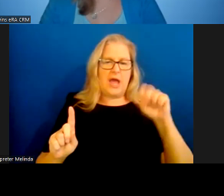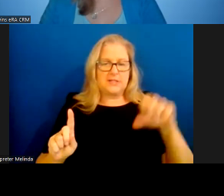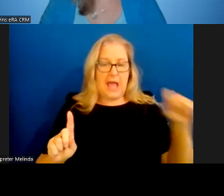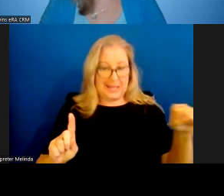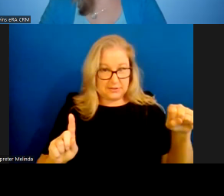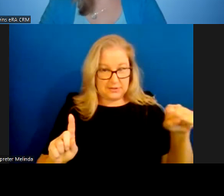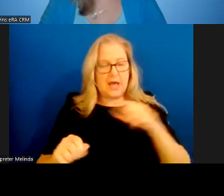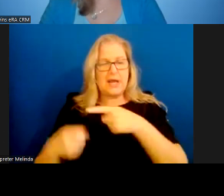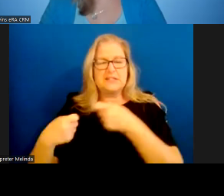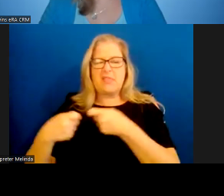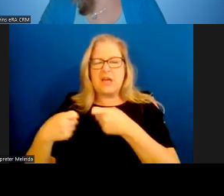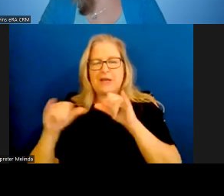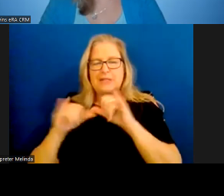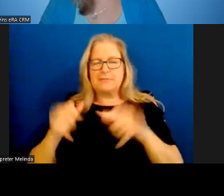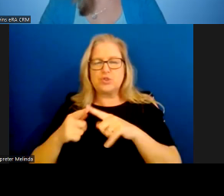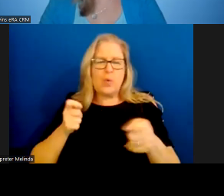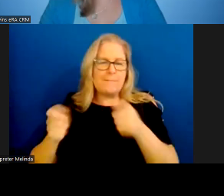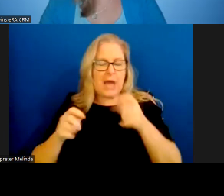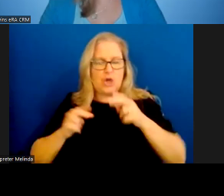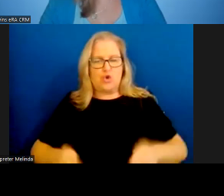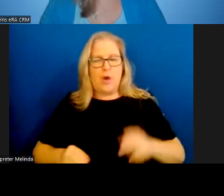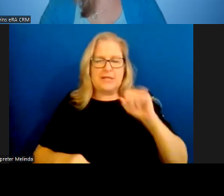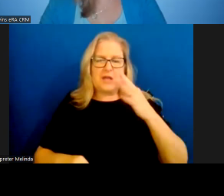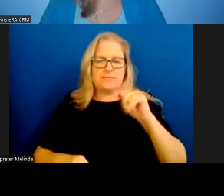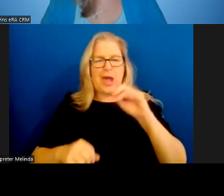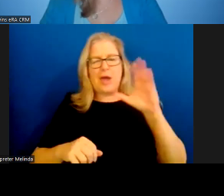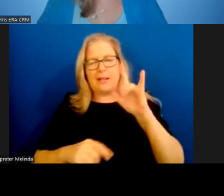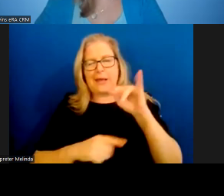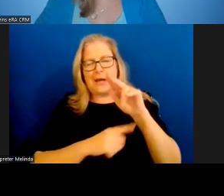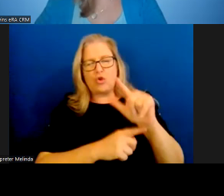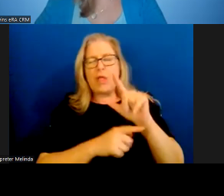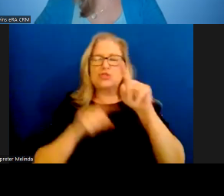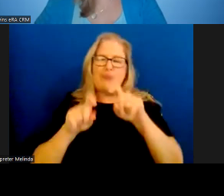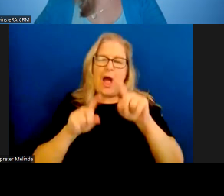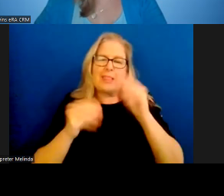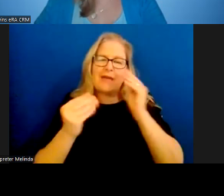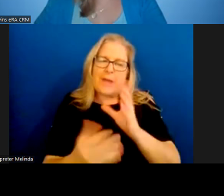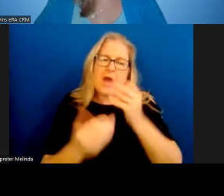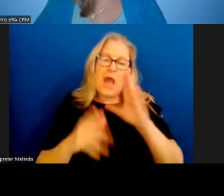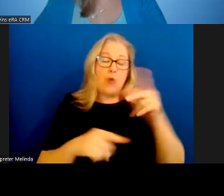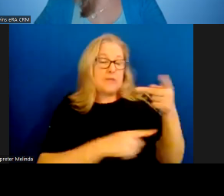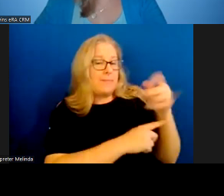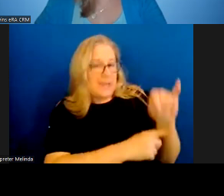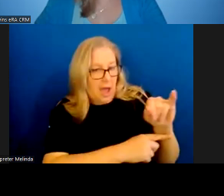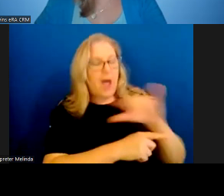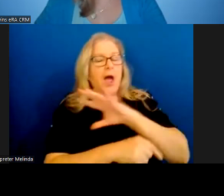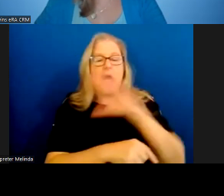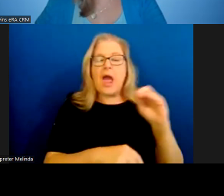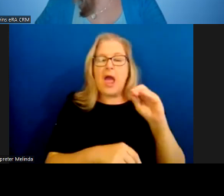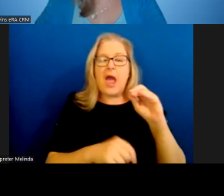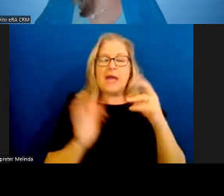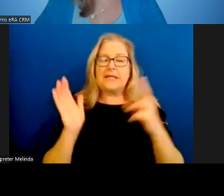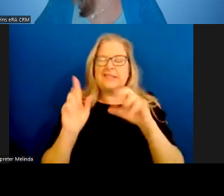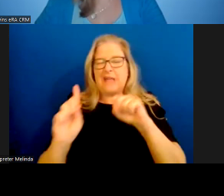It's the electronic system to manage human subjects and clinical trials information, and allows the principal investigator and signing